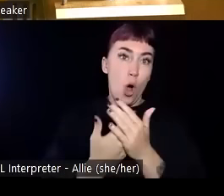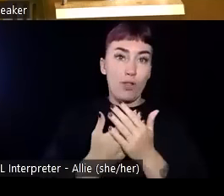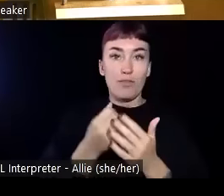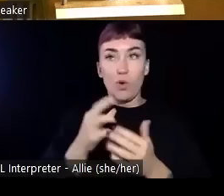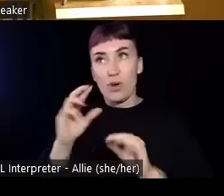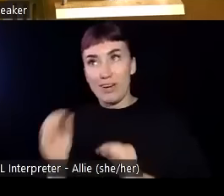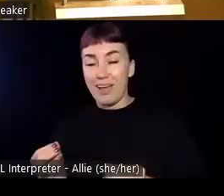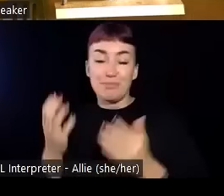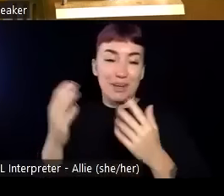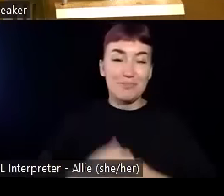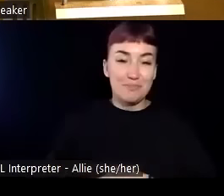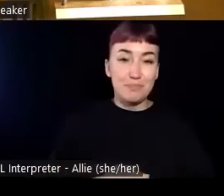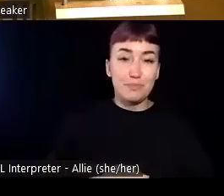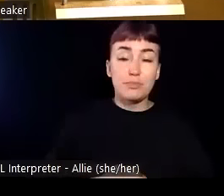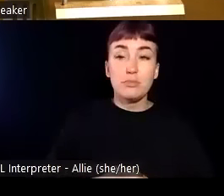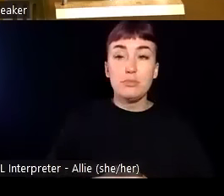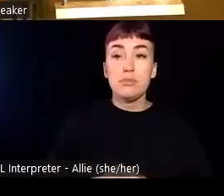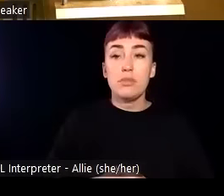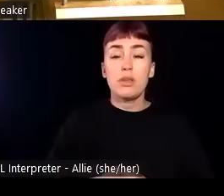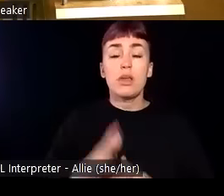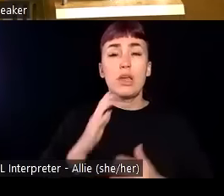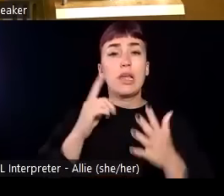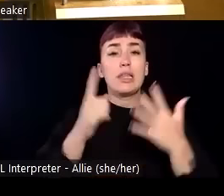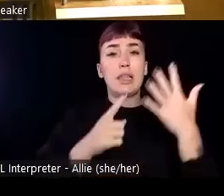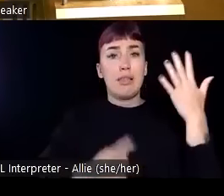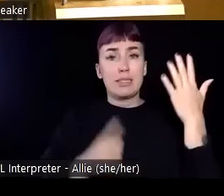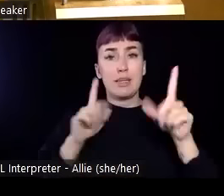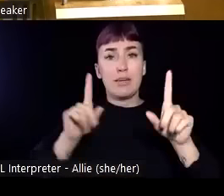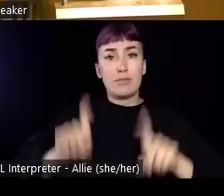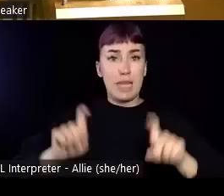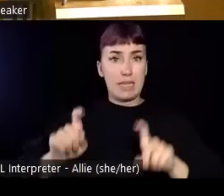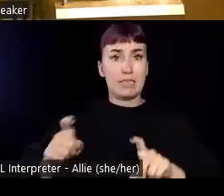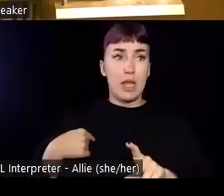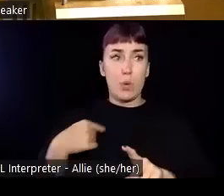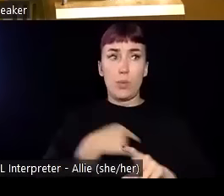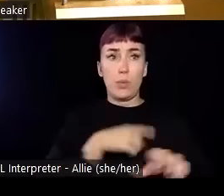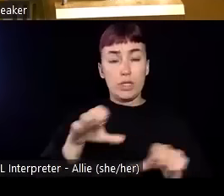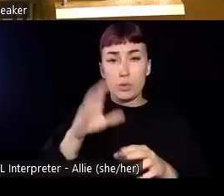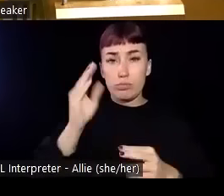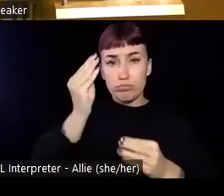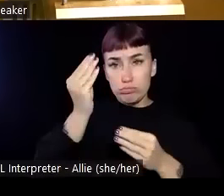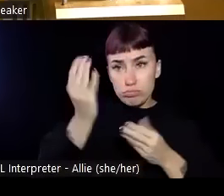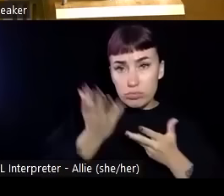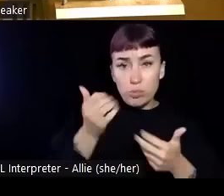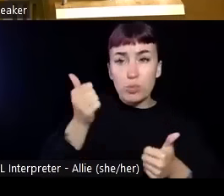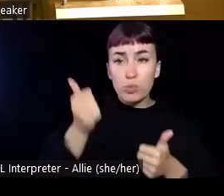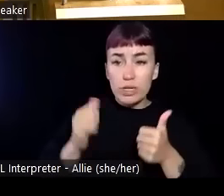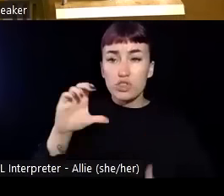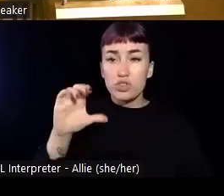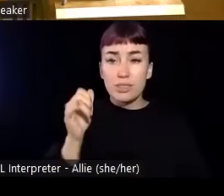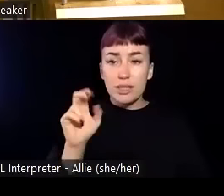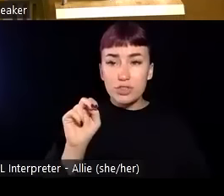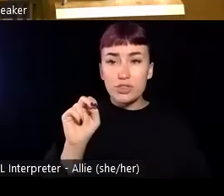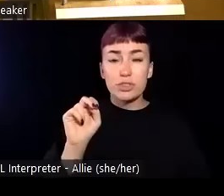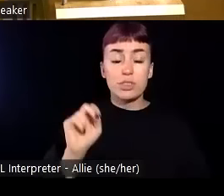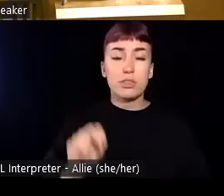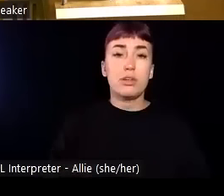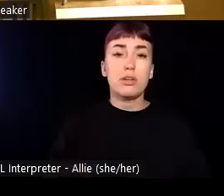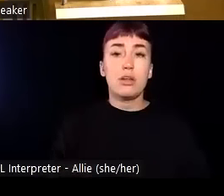them. But the list of tests that we do are really informed by which conditions we